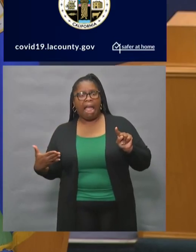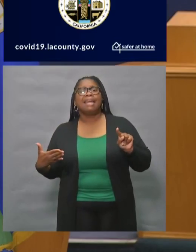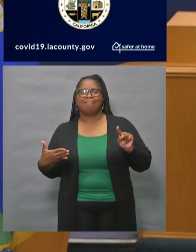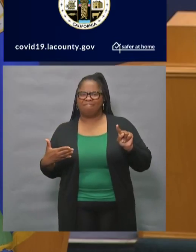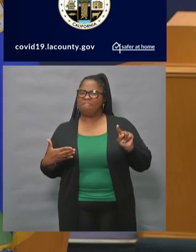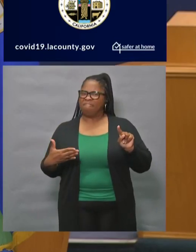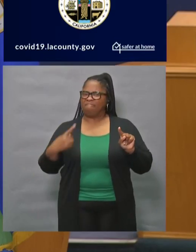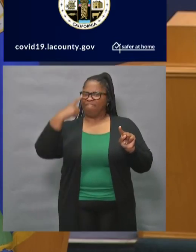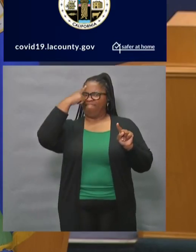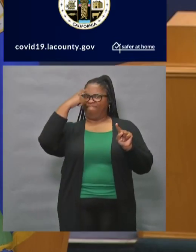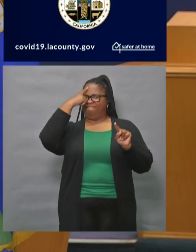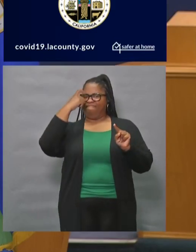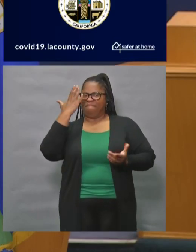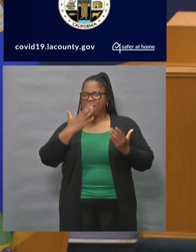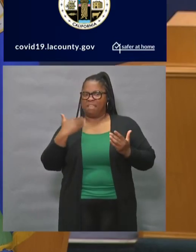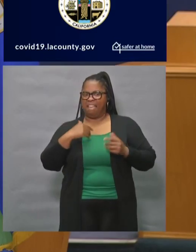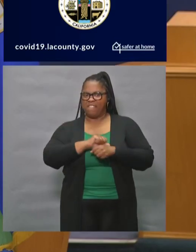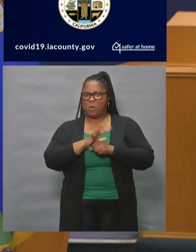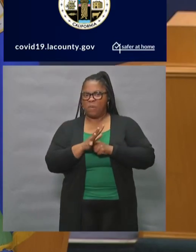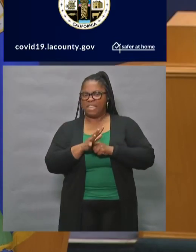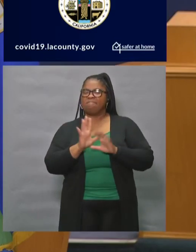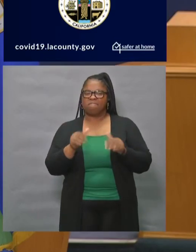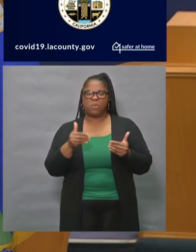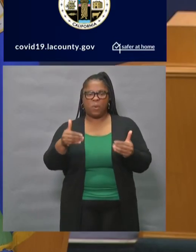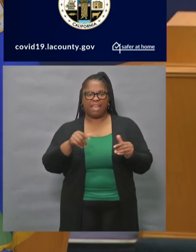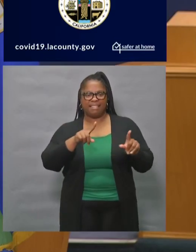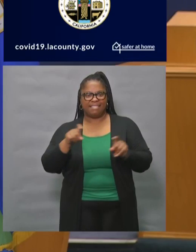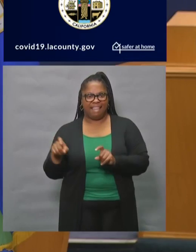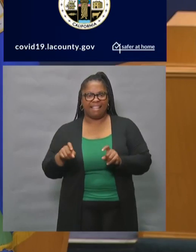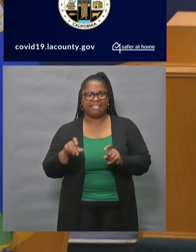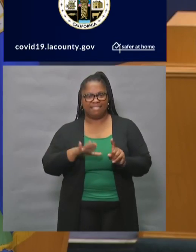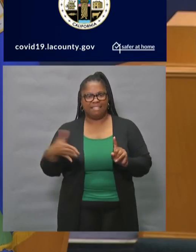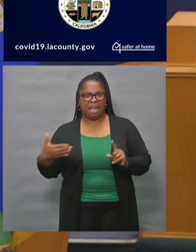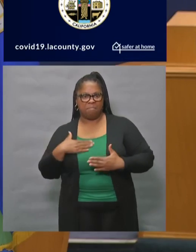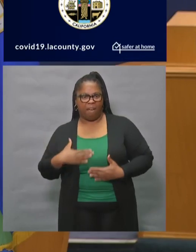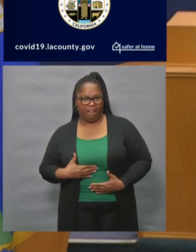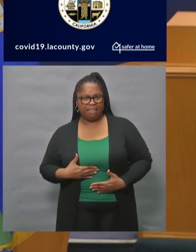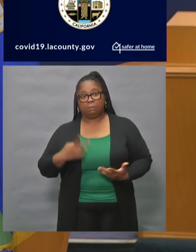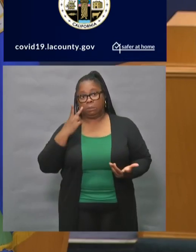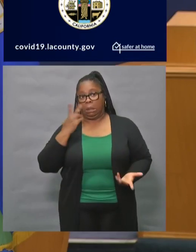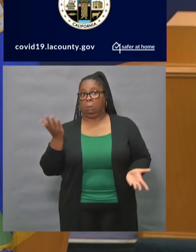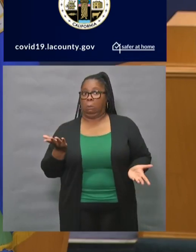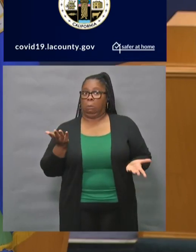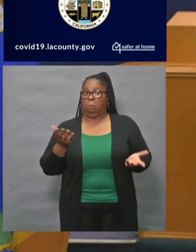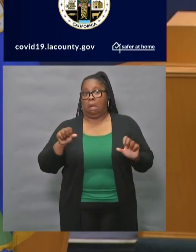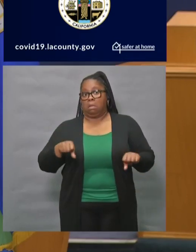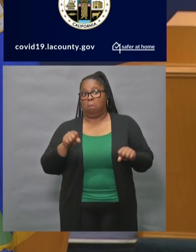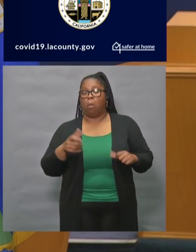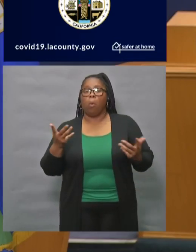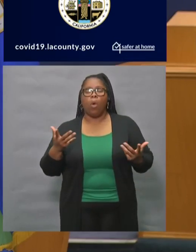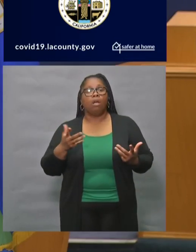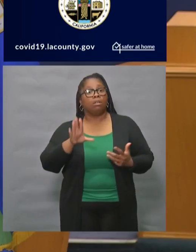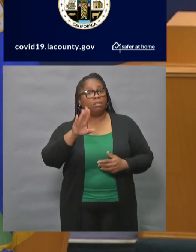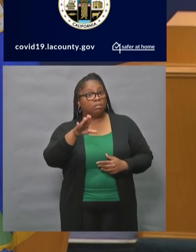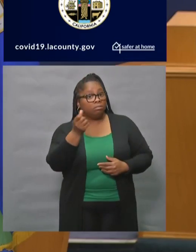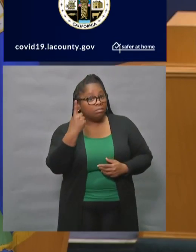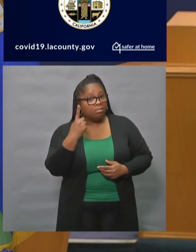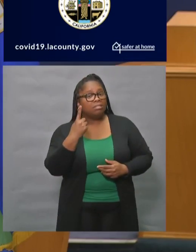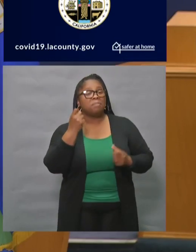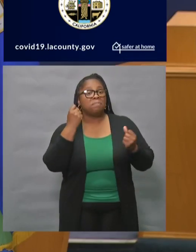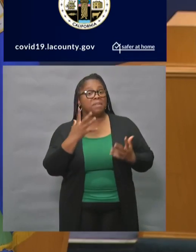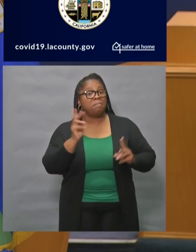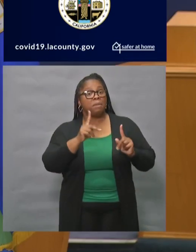test to see whether or not they were possibly infected with COVID-19. I do want to note that many people